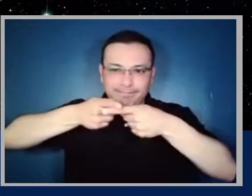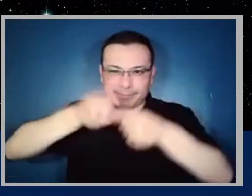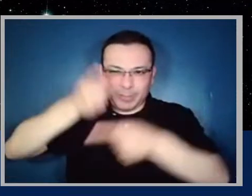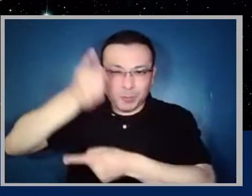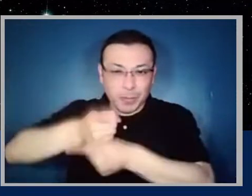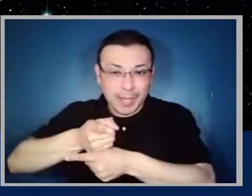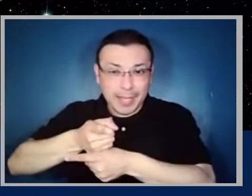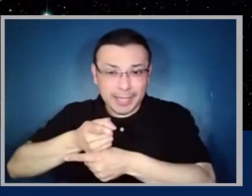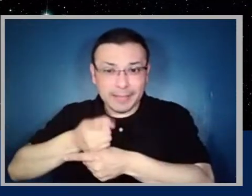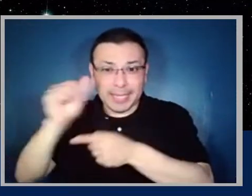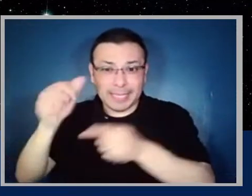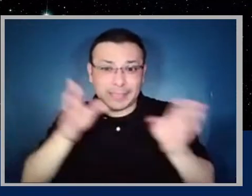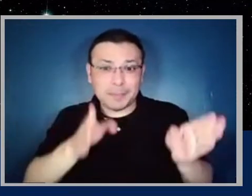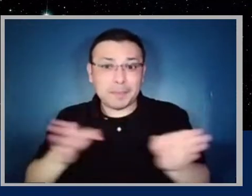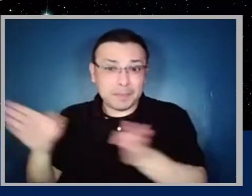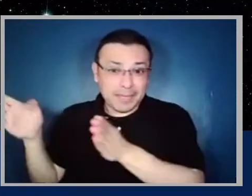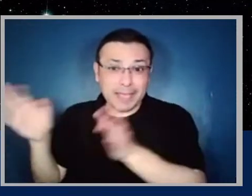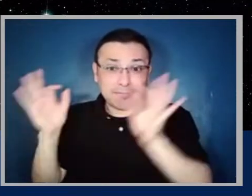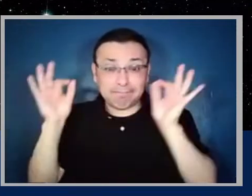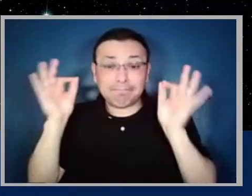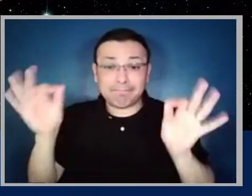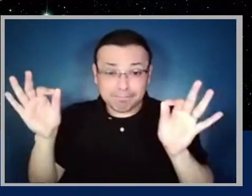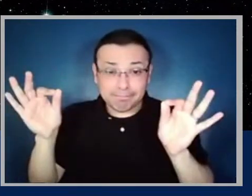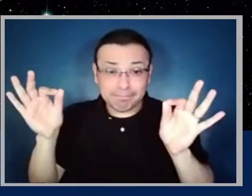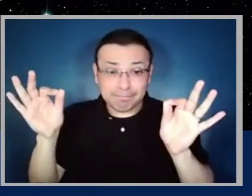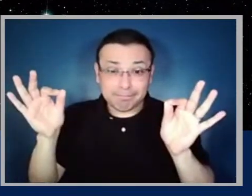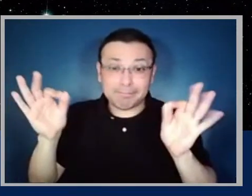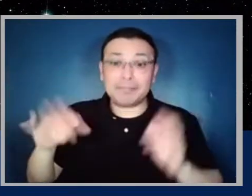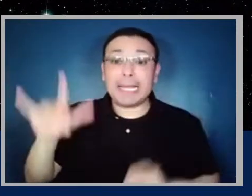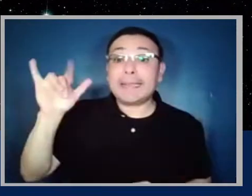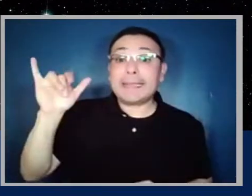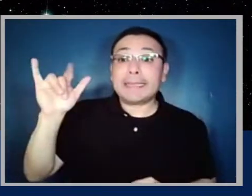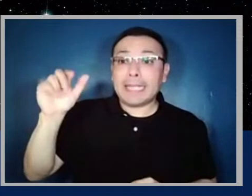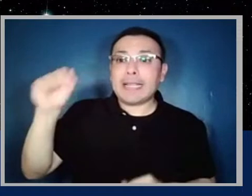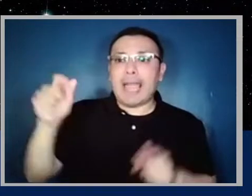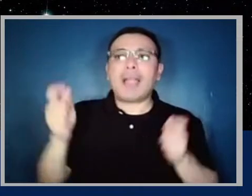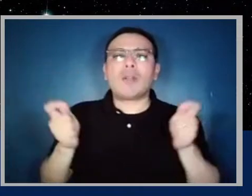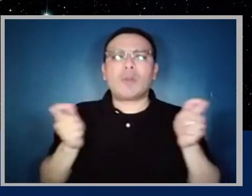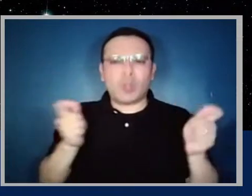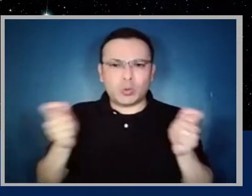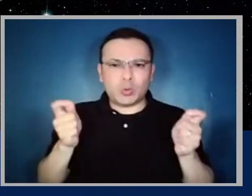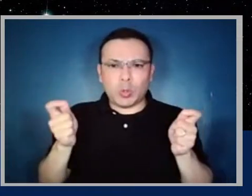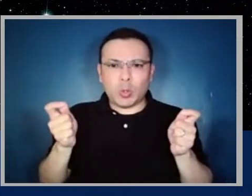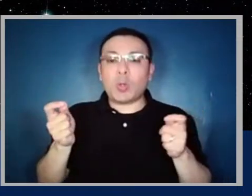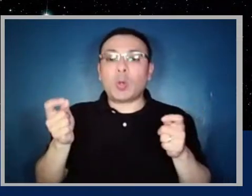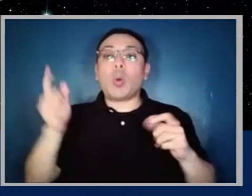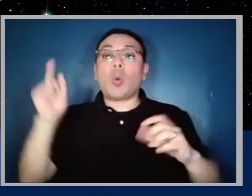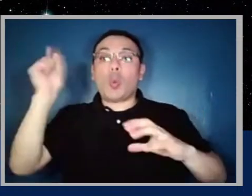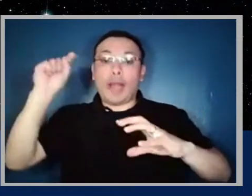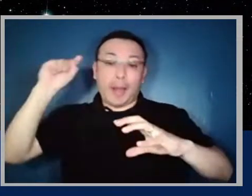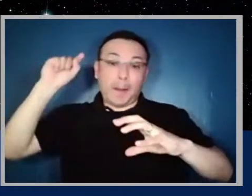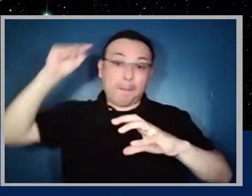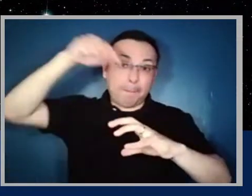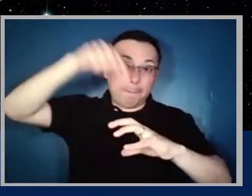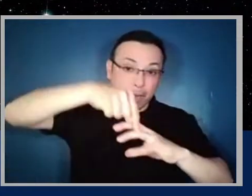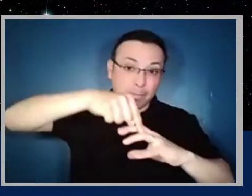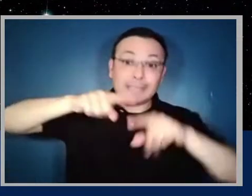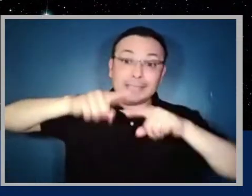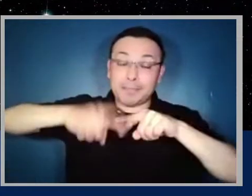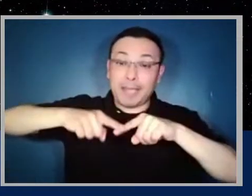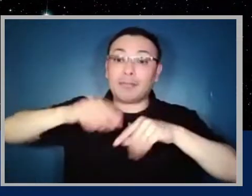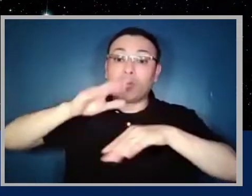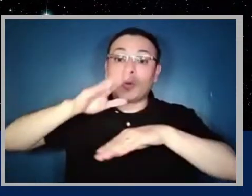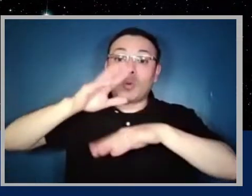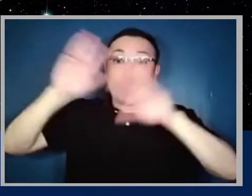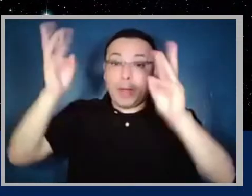right? We can control the final location in case of weather. But when it's coming back